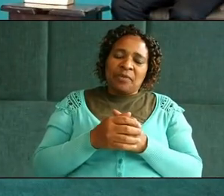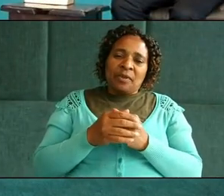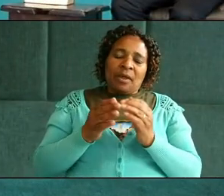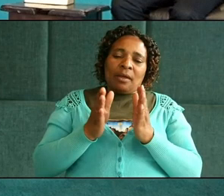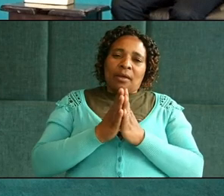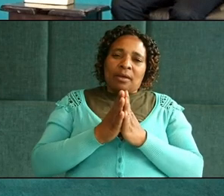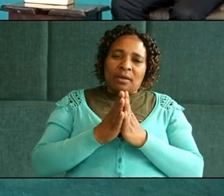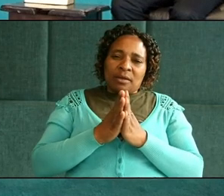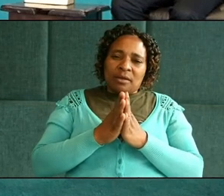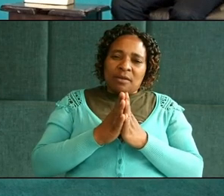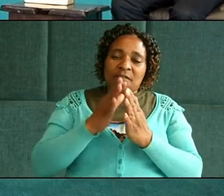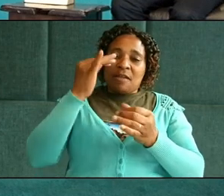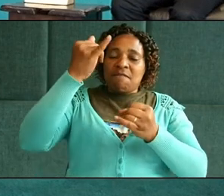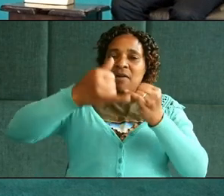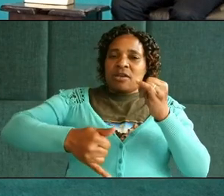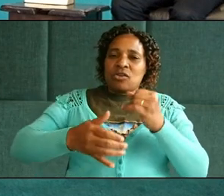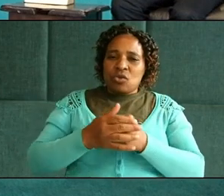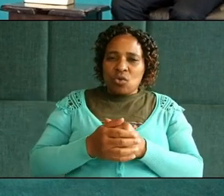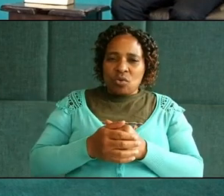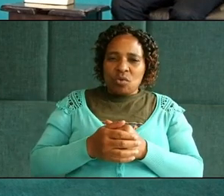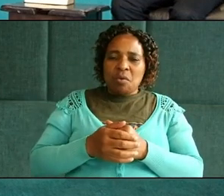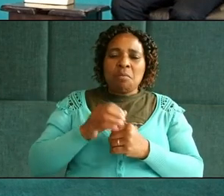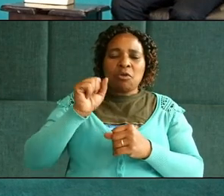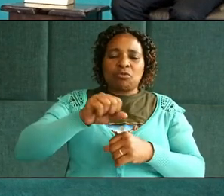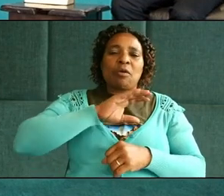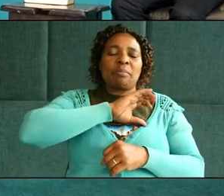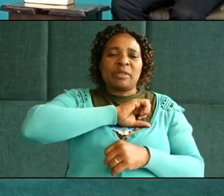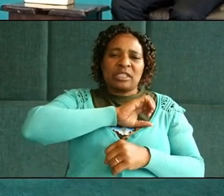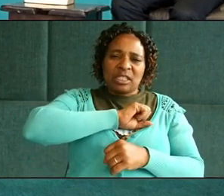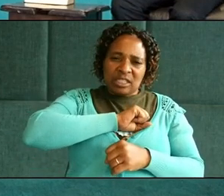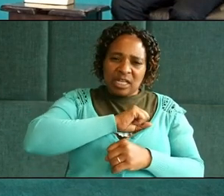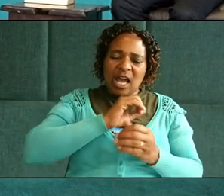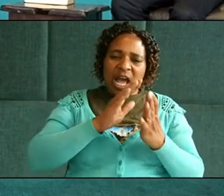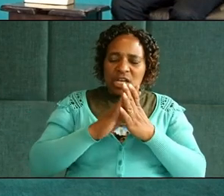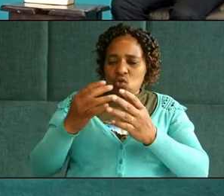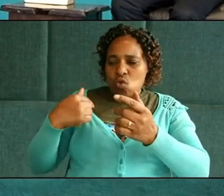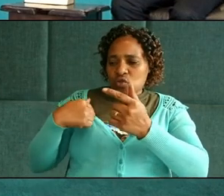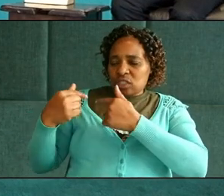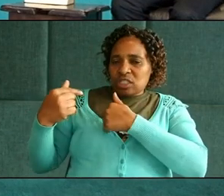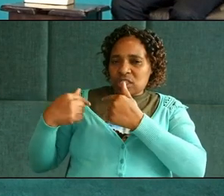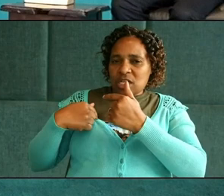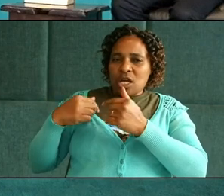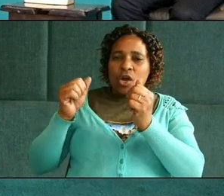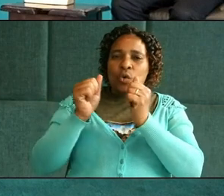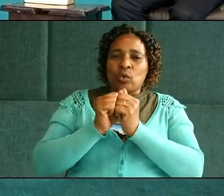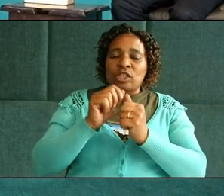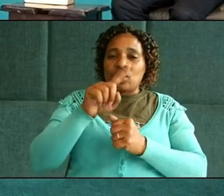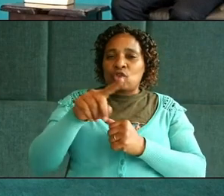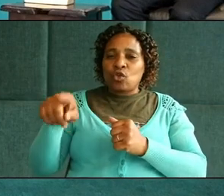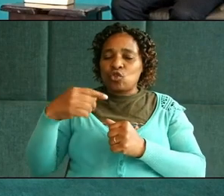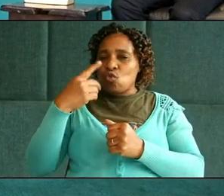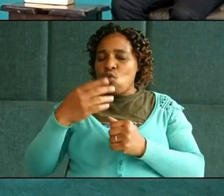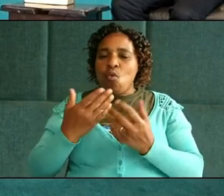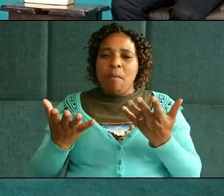And the final one is, we should be patient and considerate even with those who attack us.